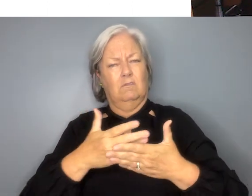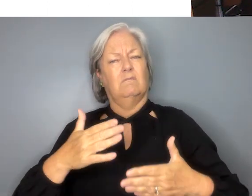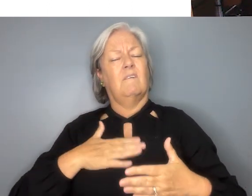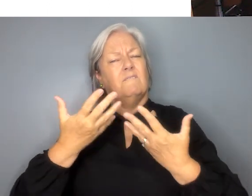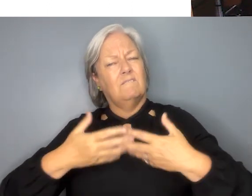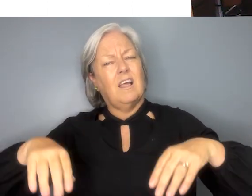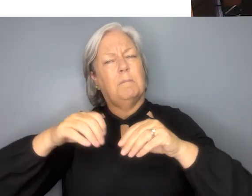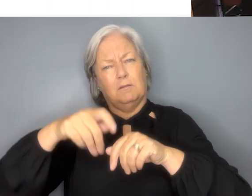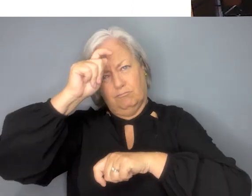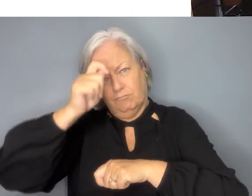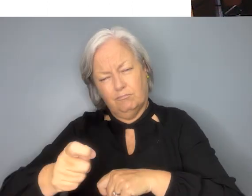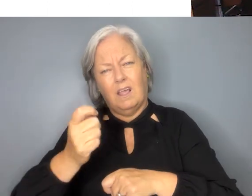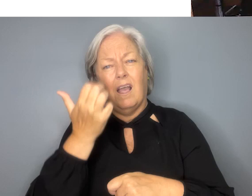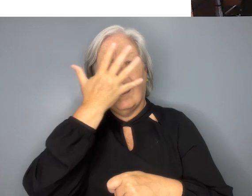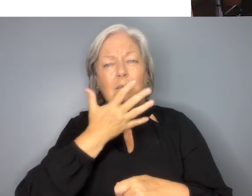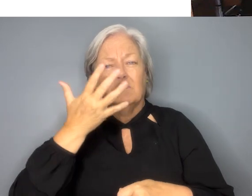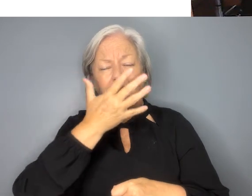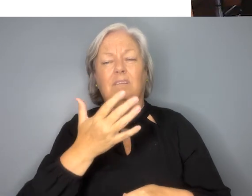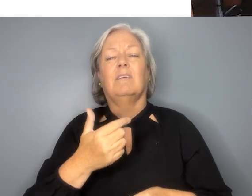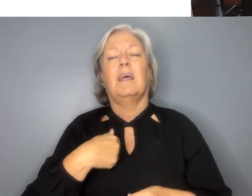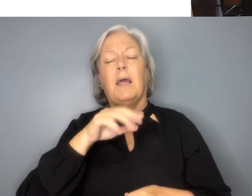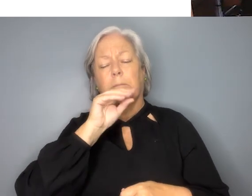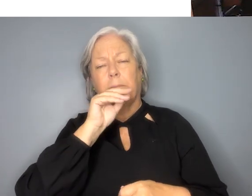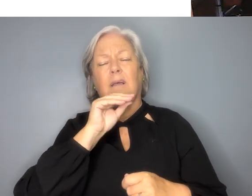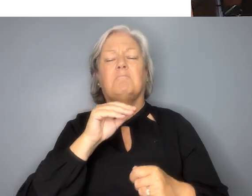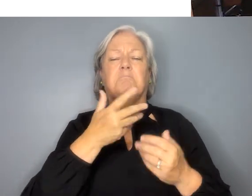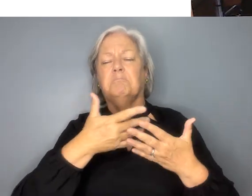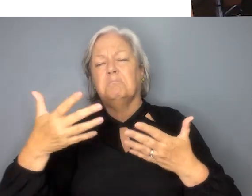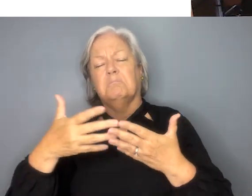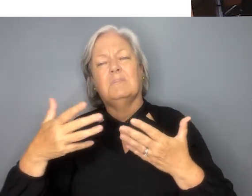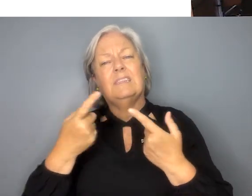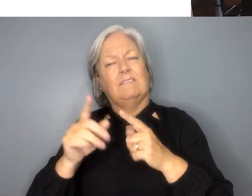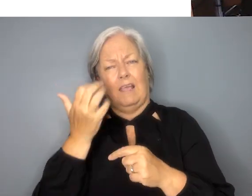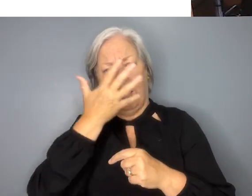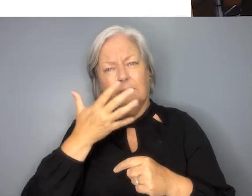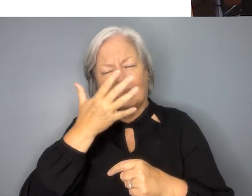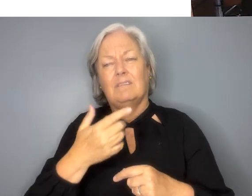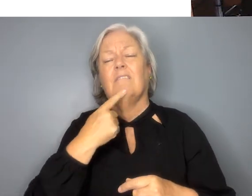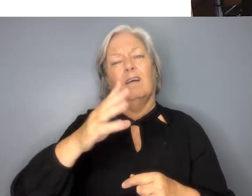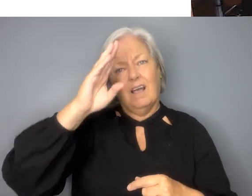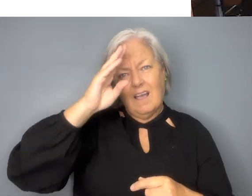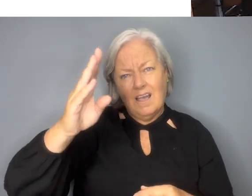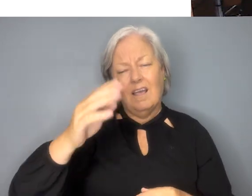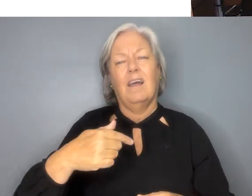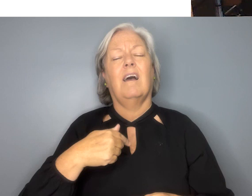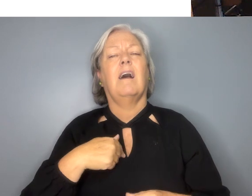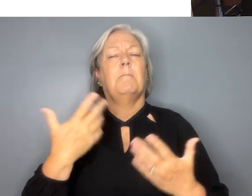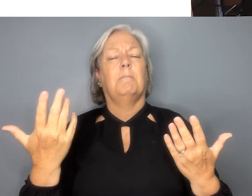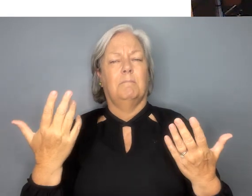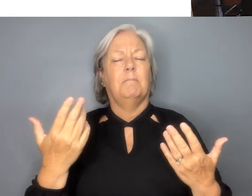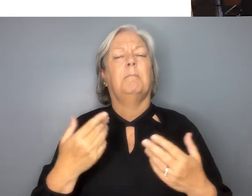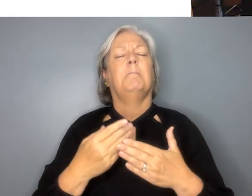my father's people and my people. So I'd like to say Yamadumarang, which is hello, I hope you're all well. Yuanara Mavaba Paul, which says hi, I'm